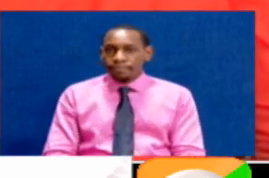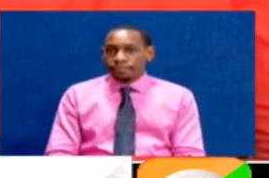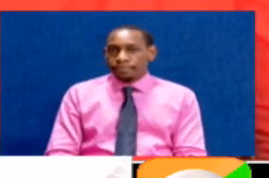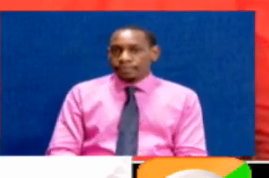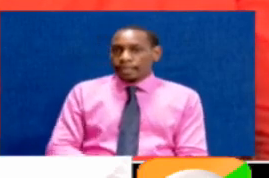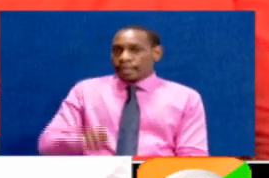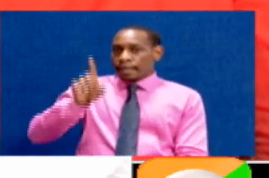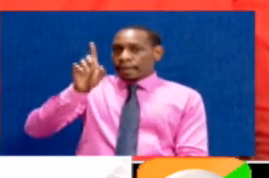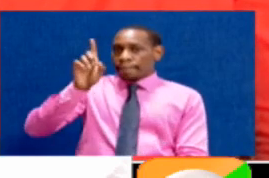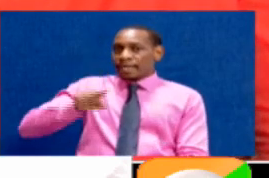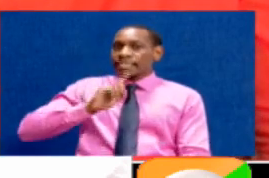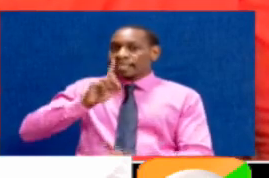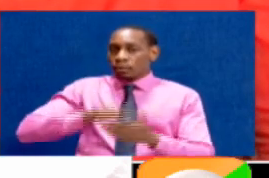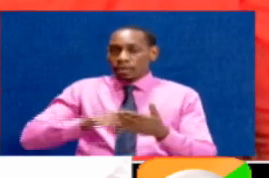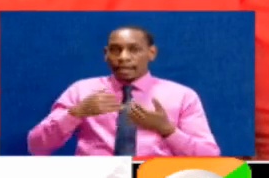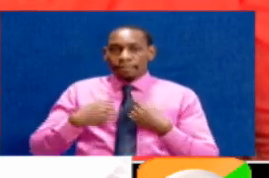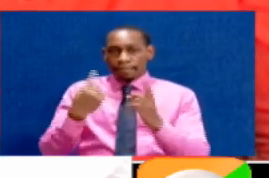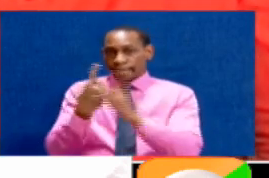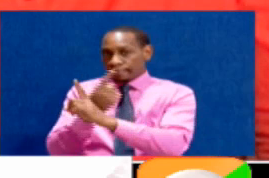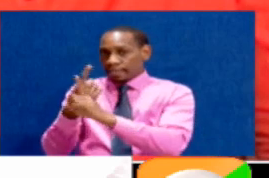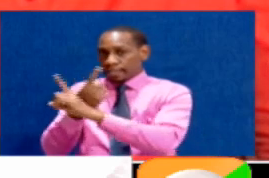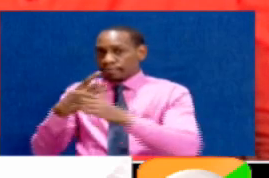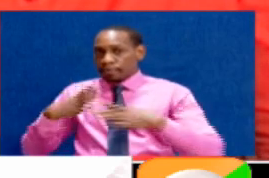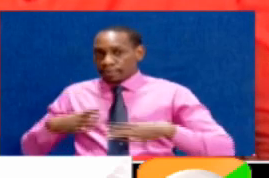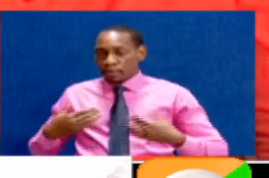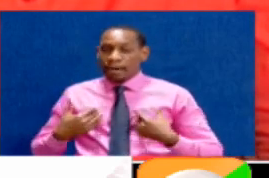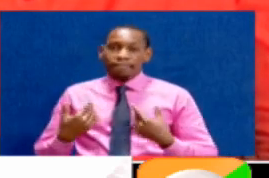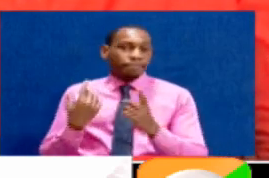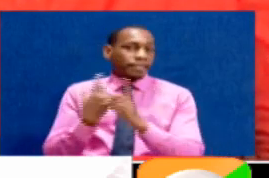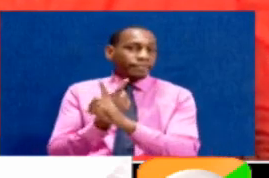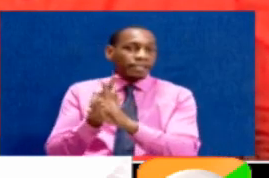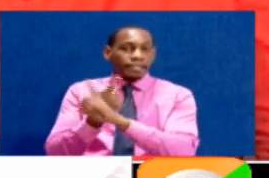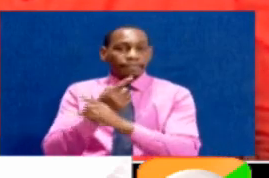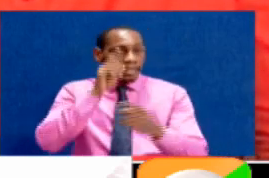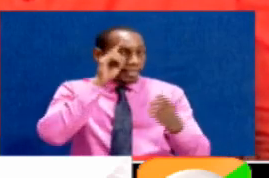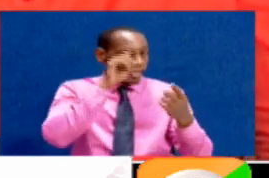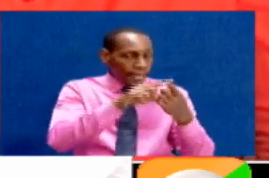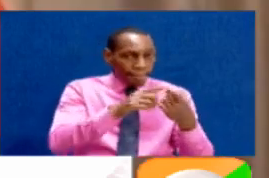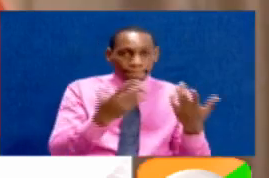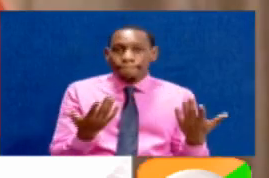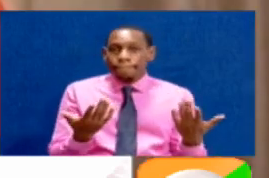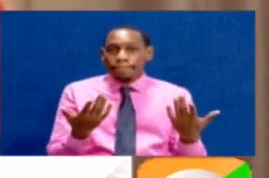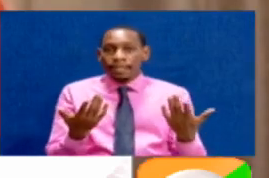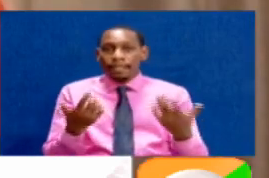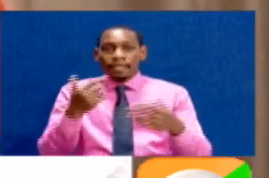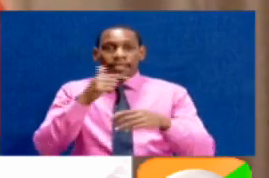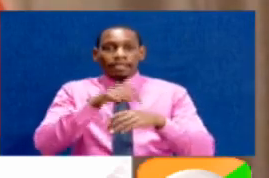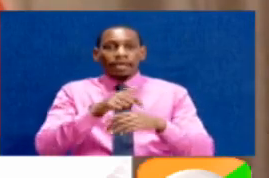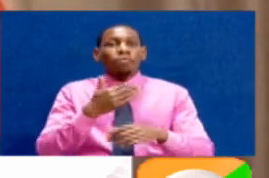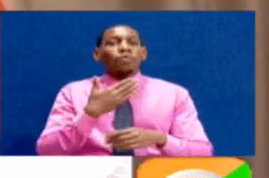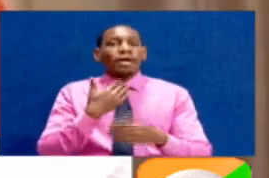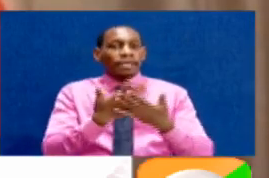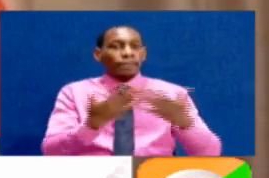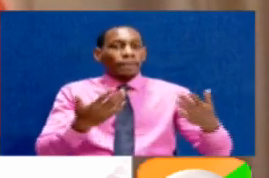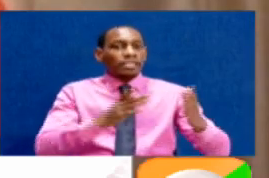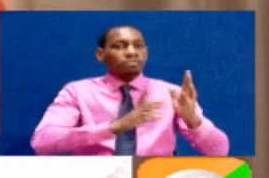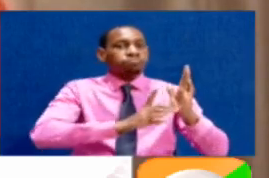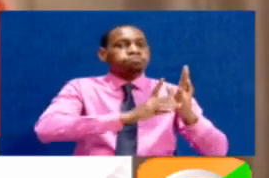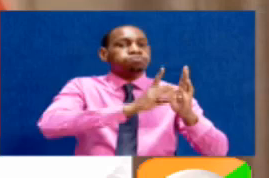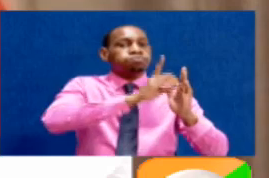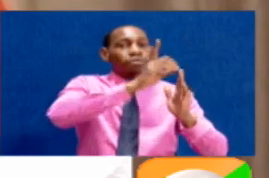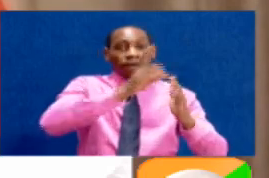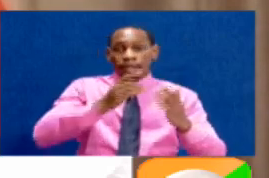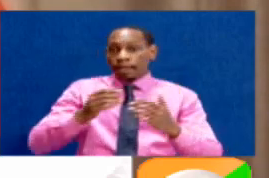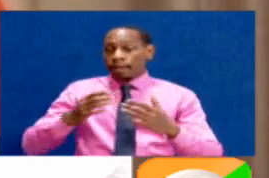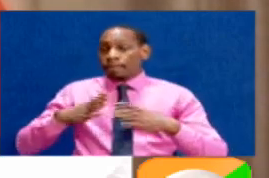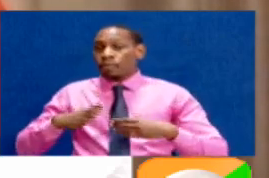I must say that, you see, there are different people who have got different intentions when they go into property developments. There are